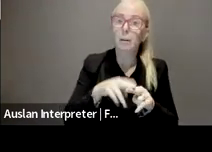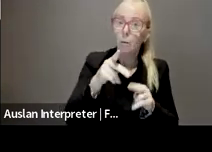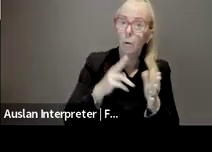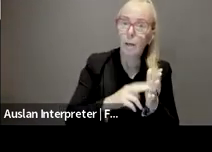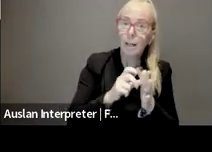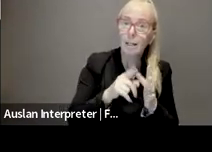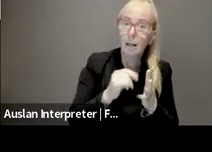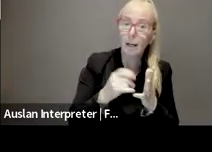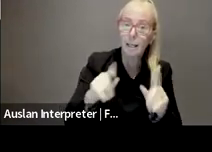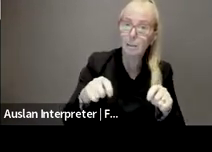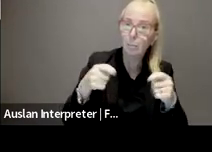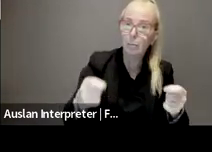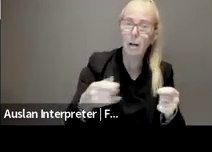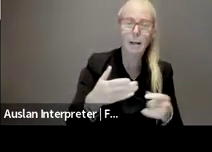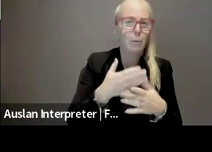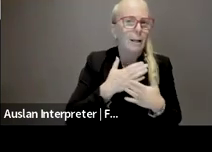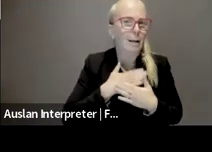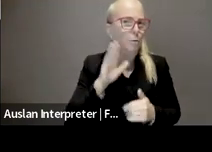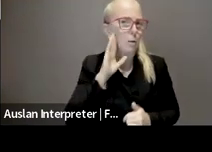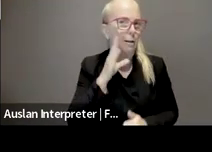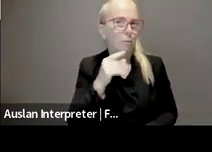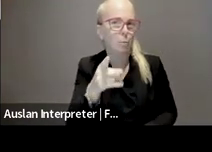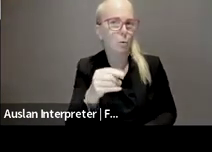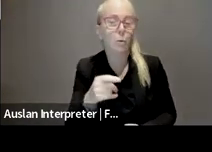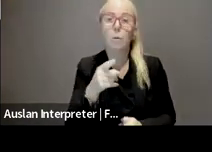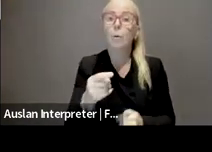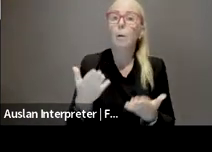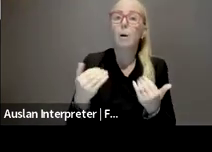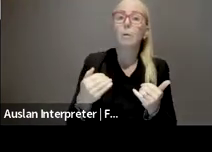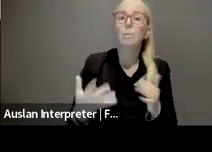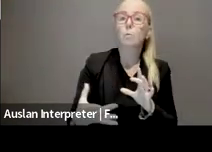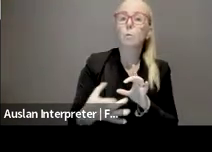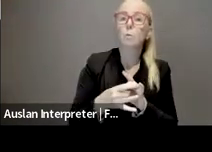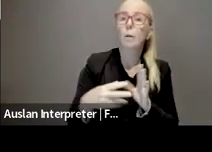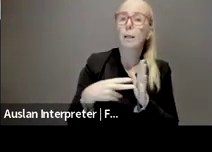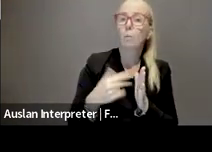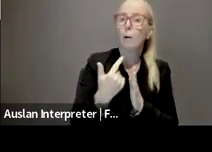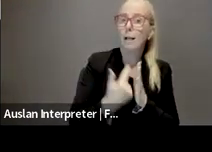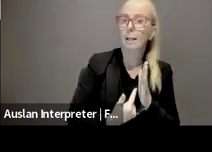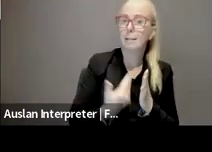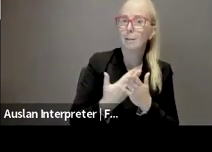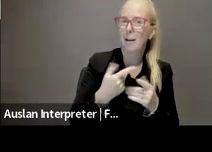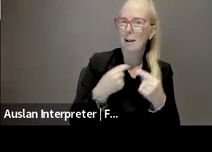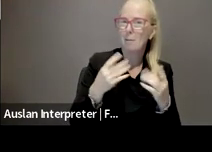business. You're also welcome to join the waitlist on our website to find out when we launch to the public. Thank you.